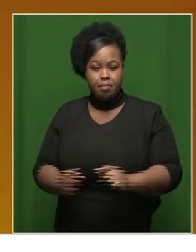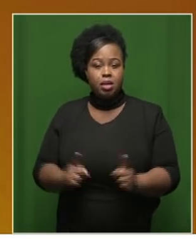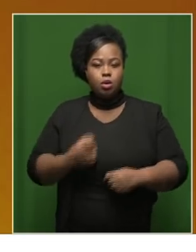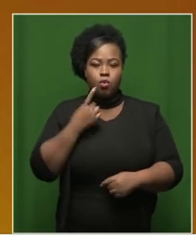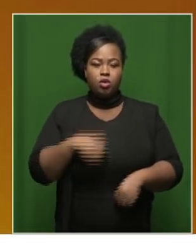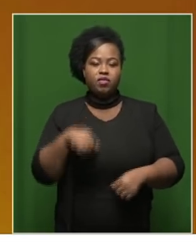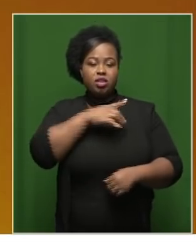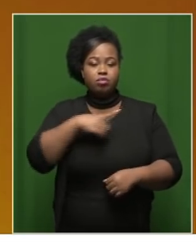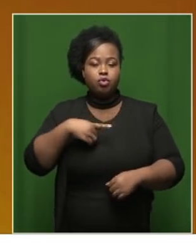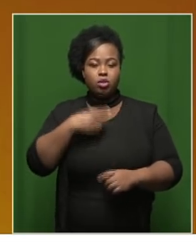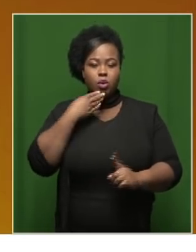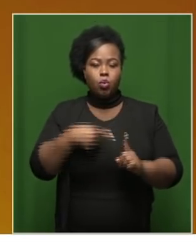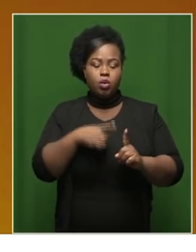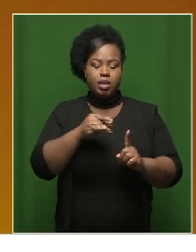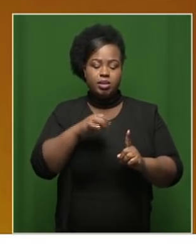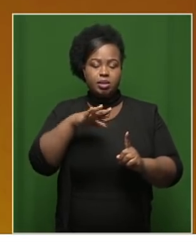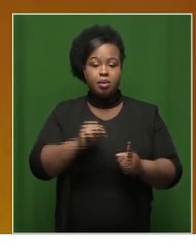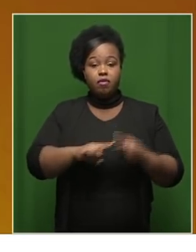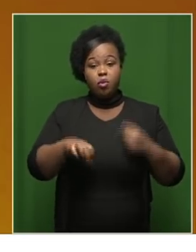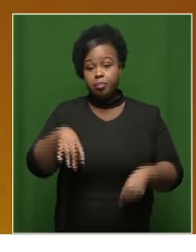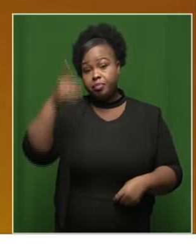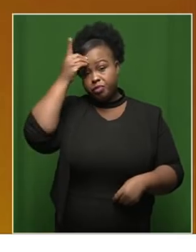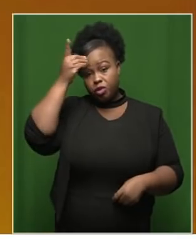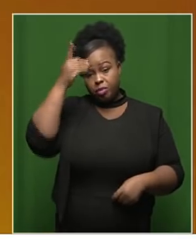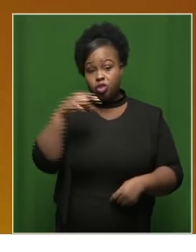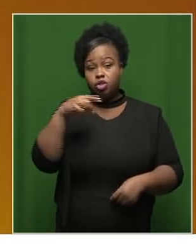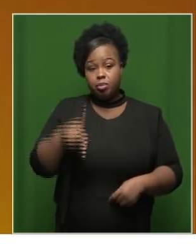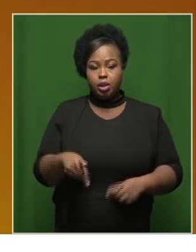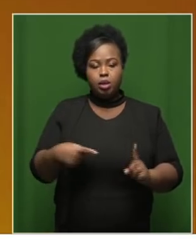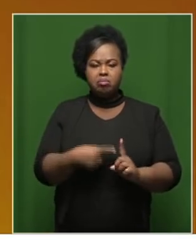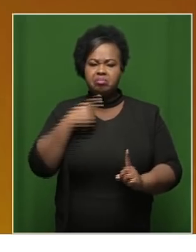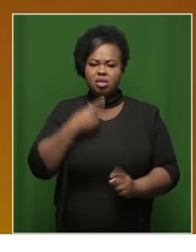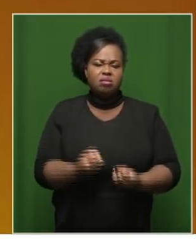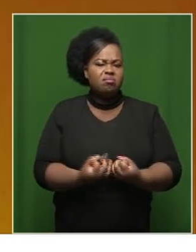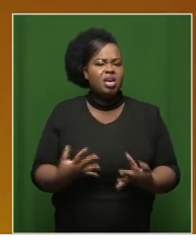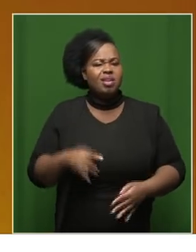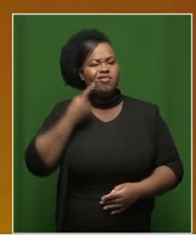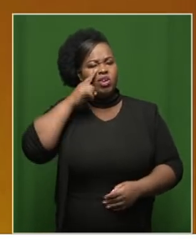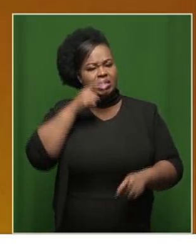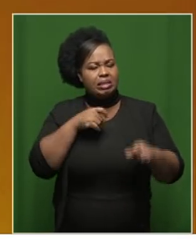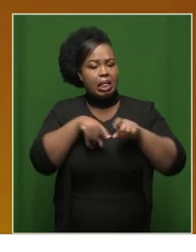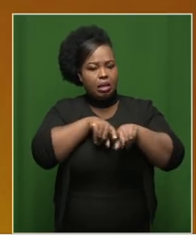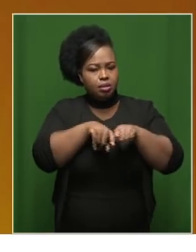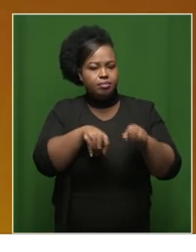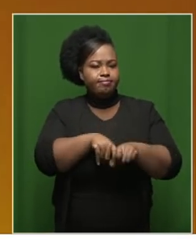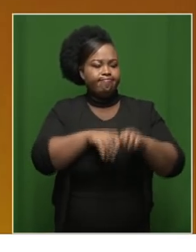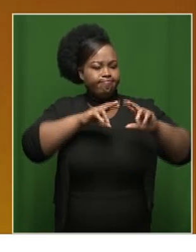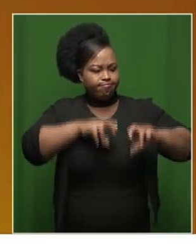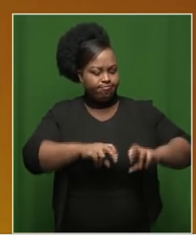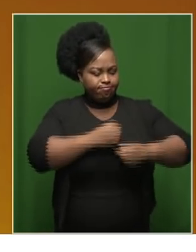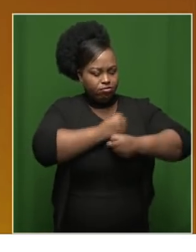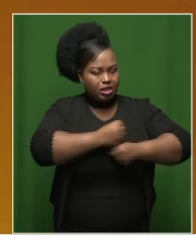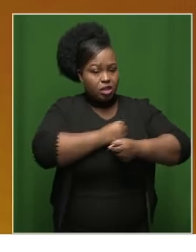Naseeba Kathrada, is a GP from Durban. She says there are numerous concrete tests in medical journals around the world